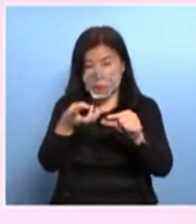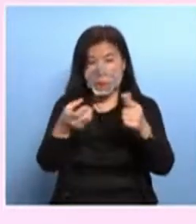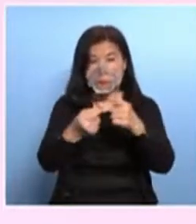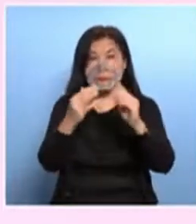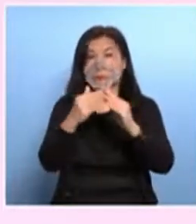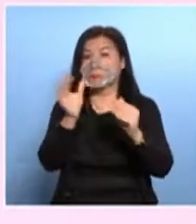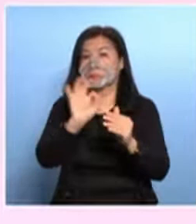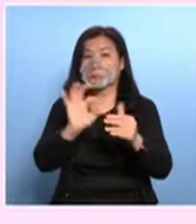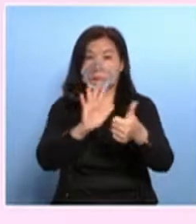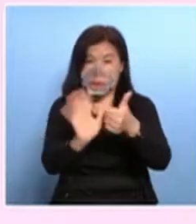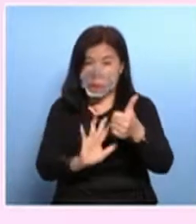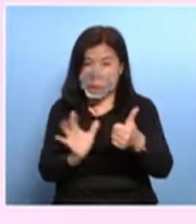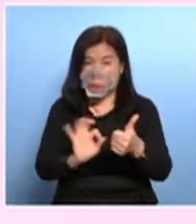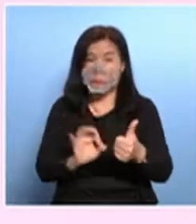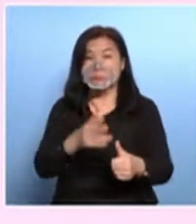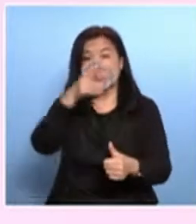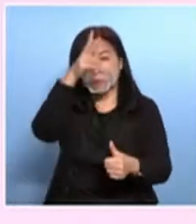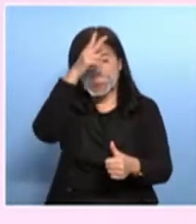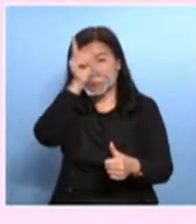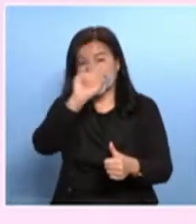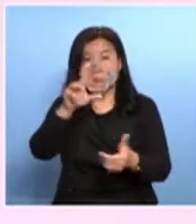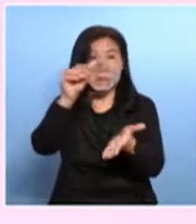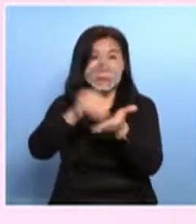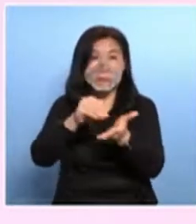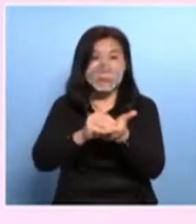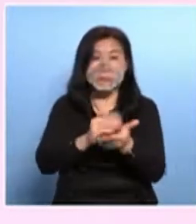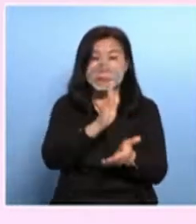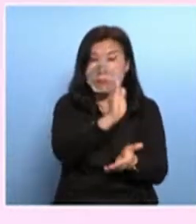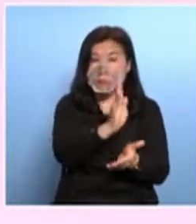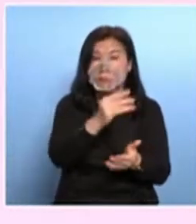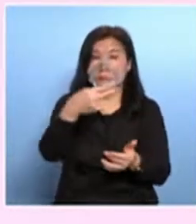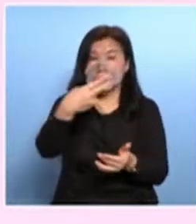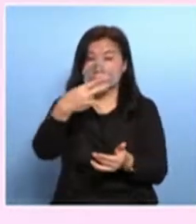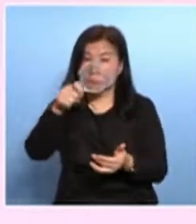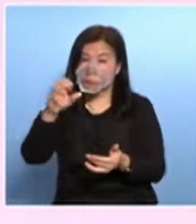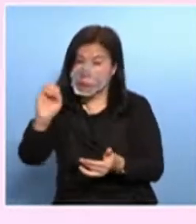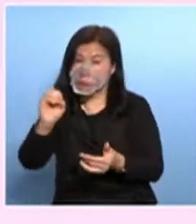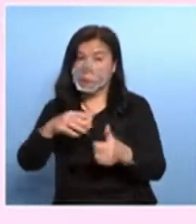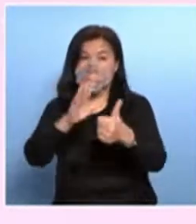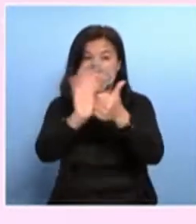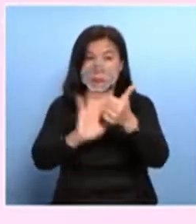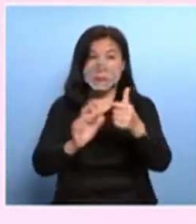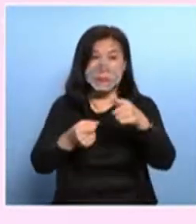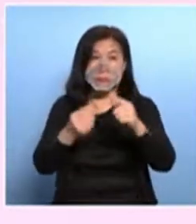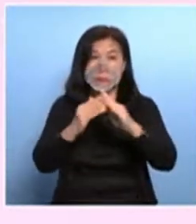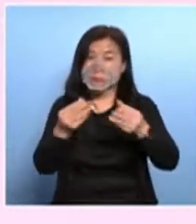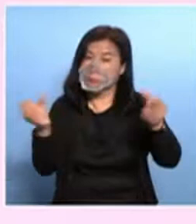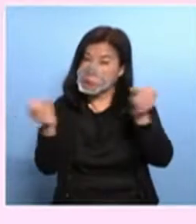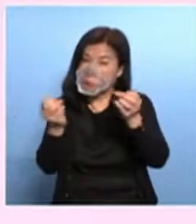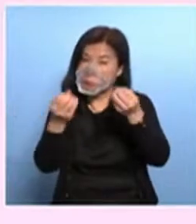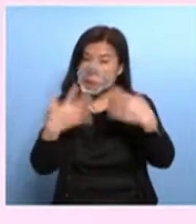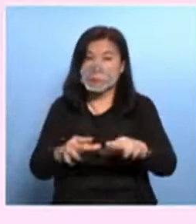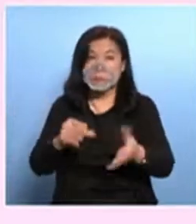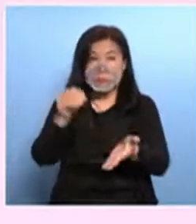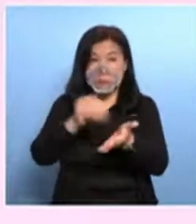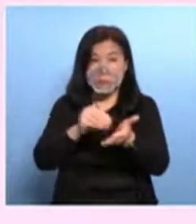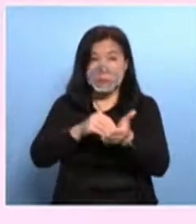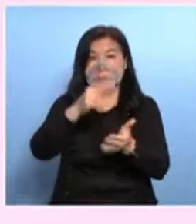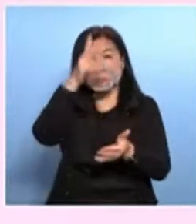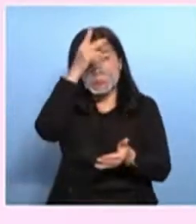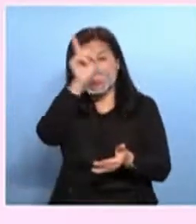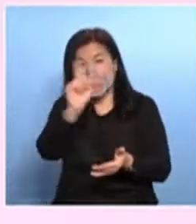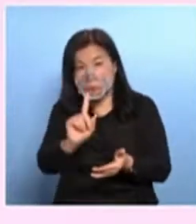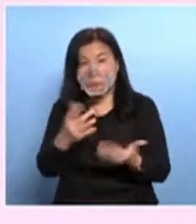will not affect local SMEs. The government has been exchanging views with the affected MNEs on matters relating